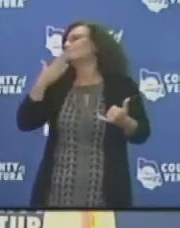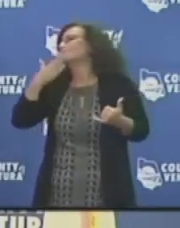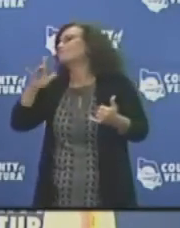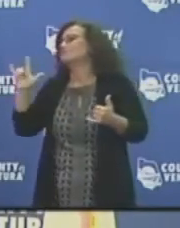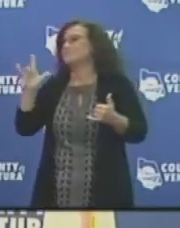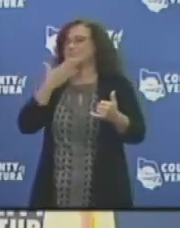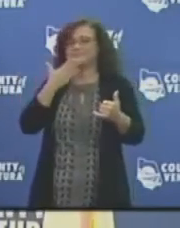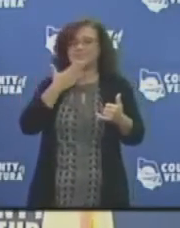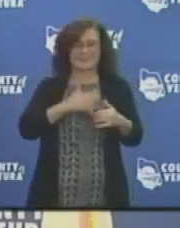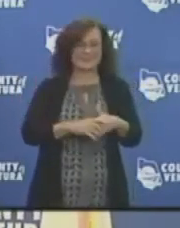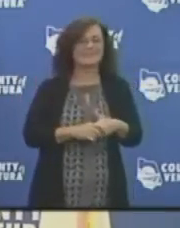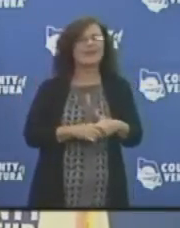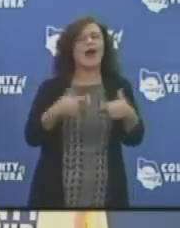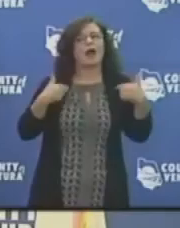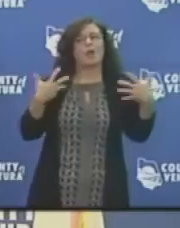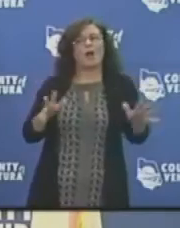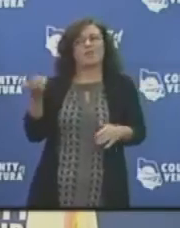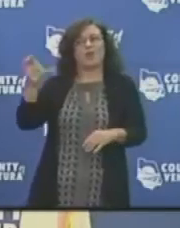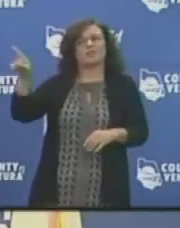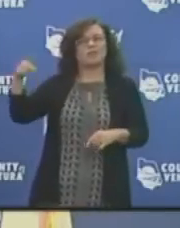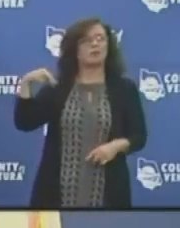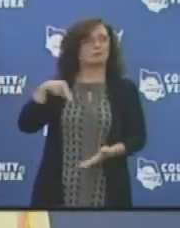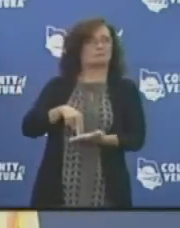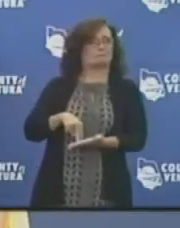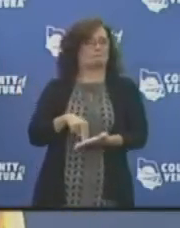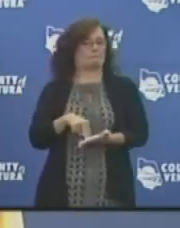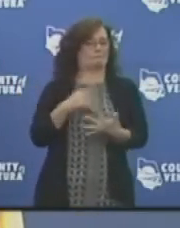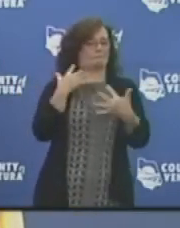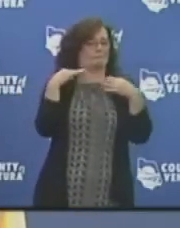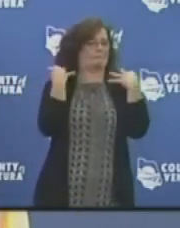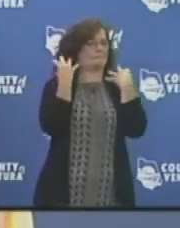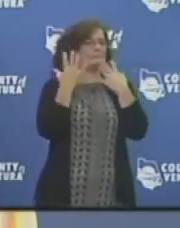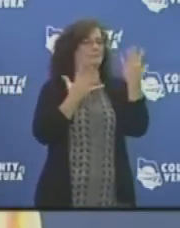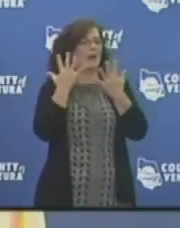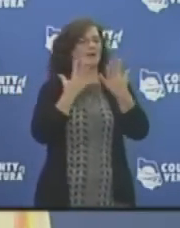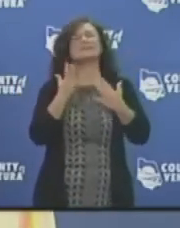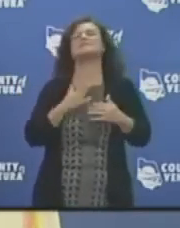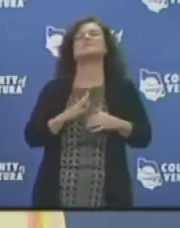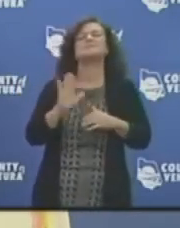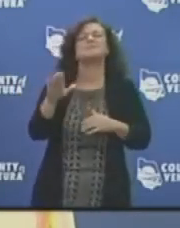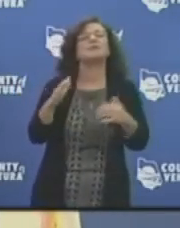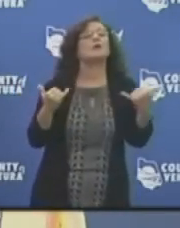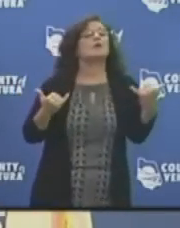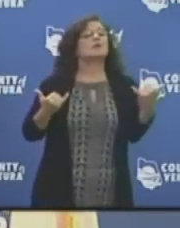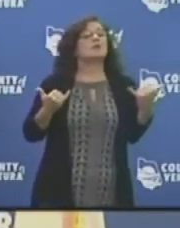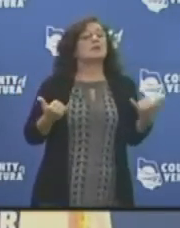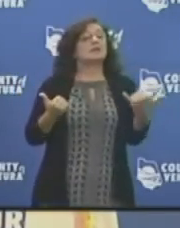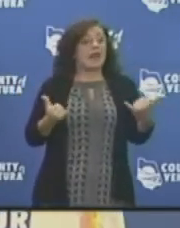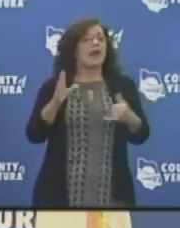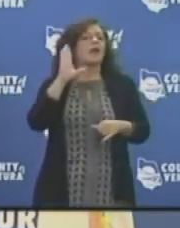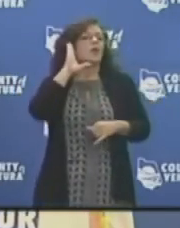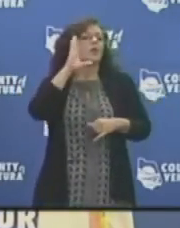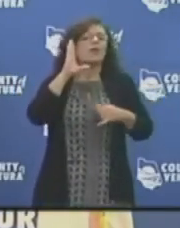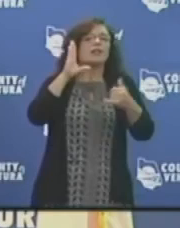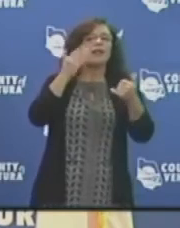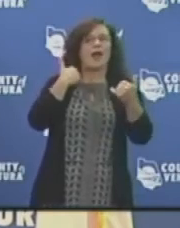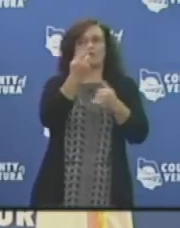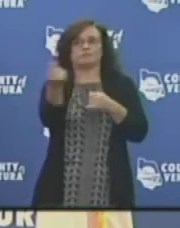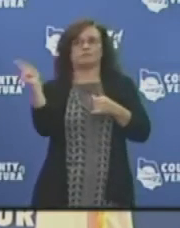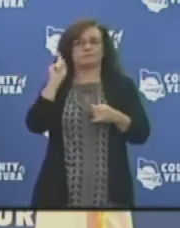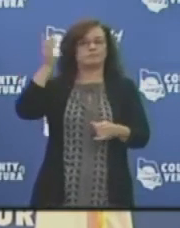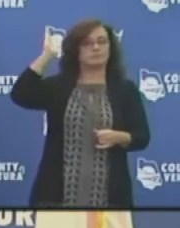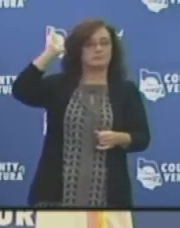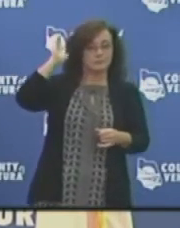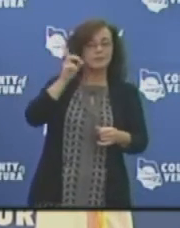you. I don't want to make them stand up here too long. So we're going to hear from Dr. Robert Levin, our public